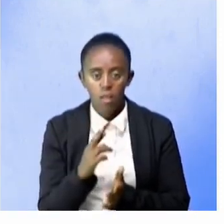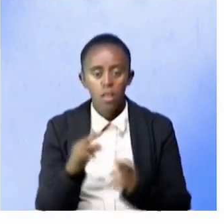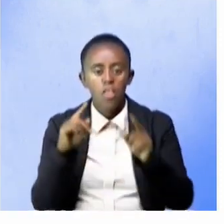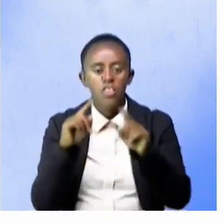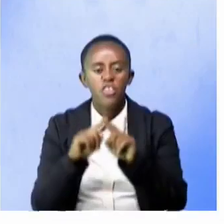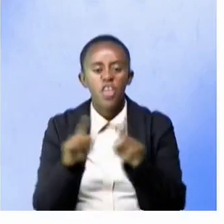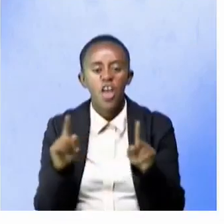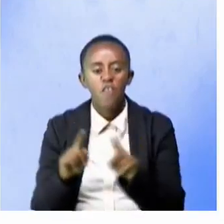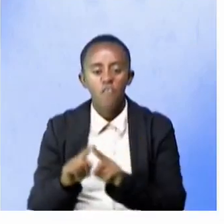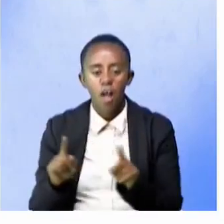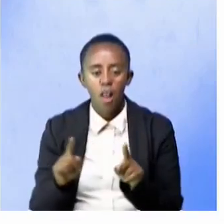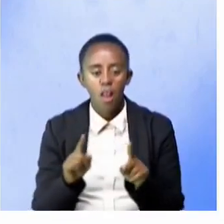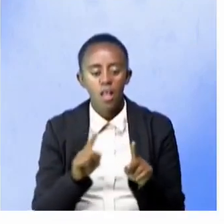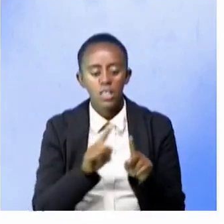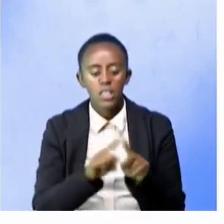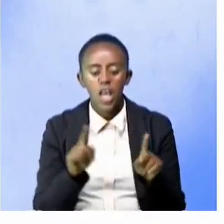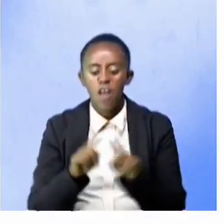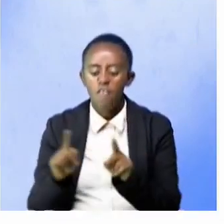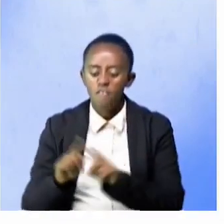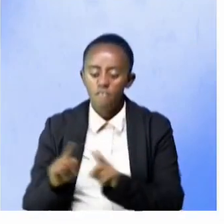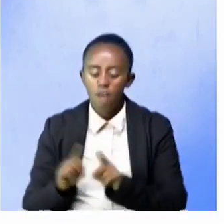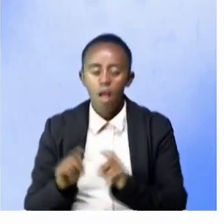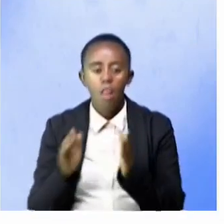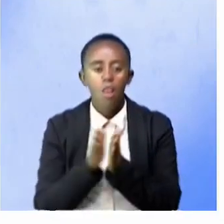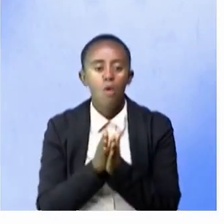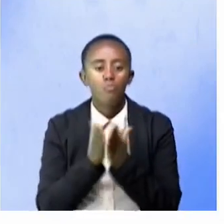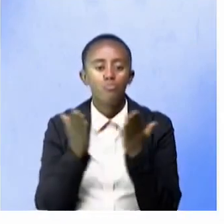several books